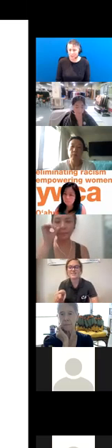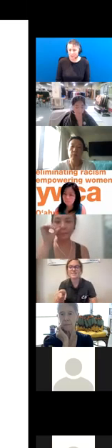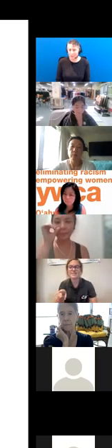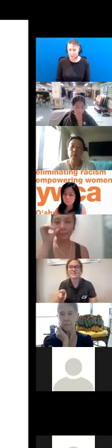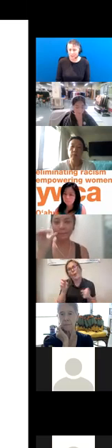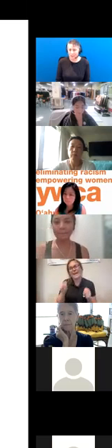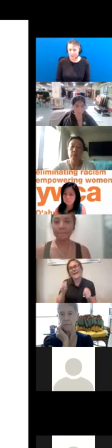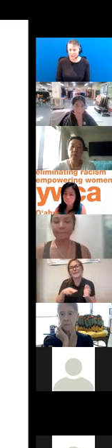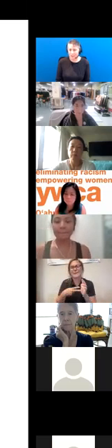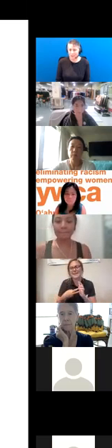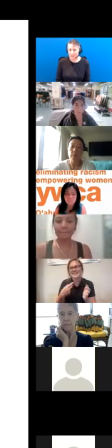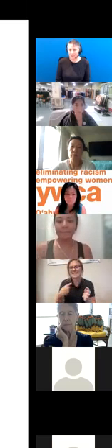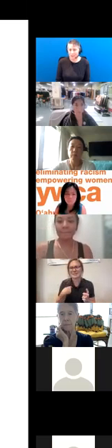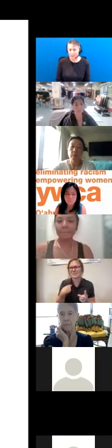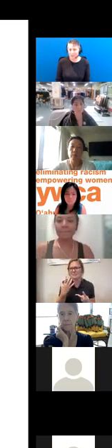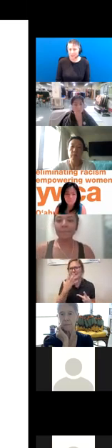a question.